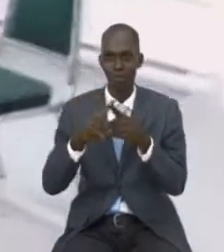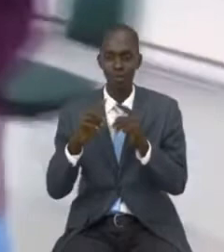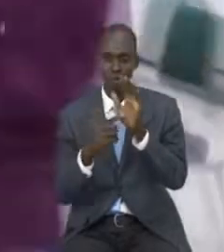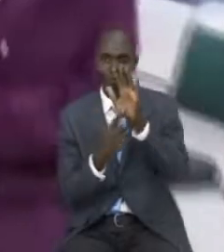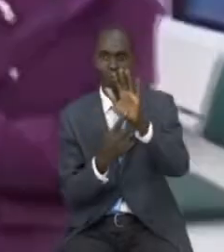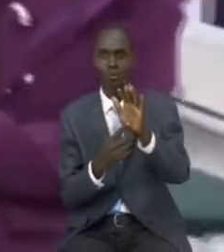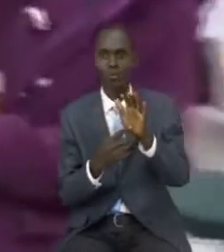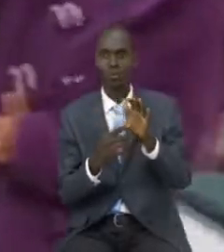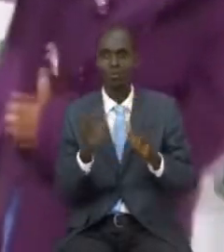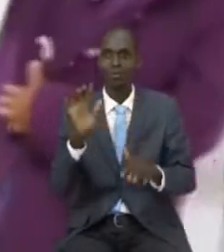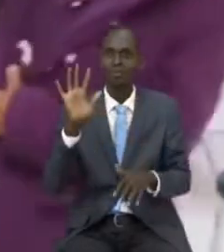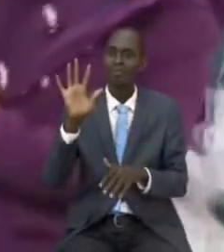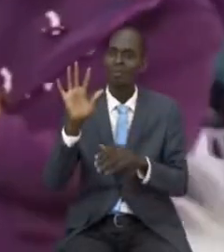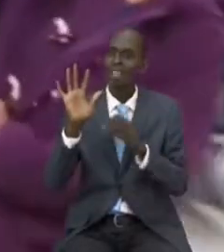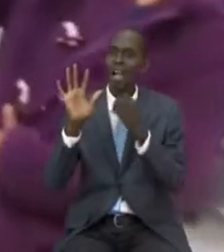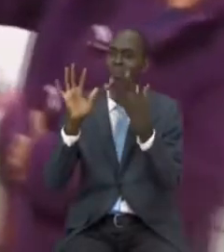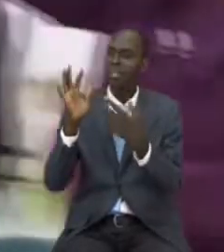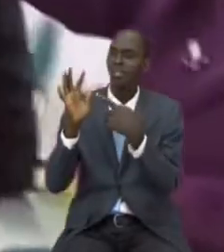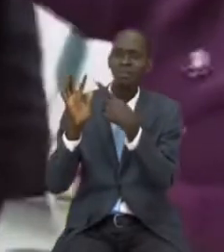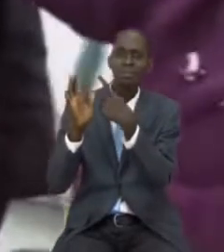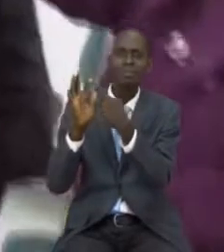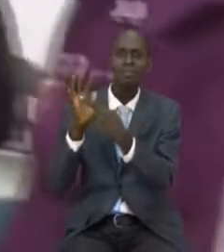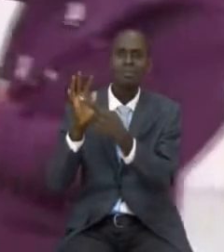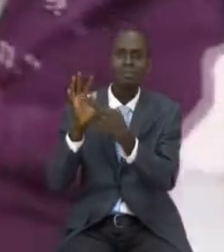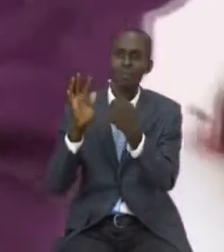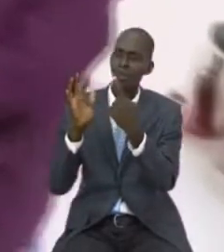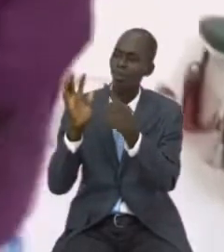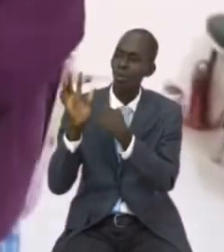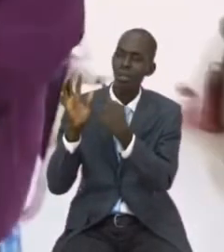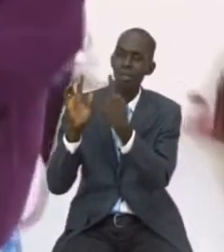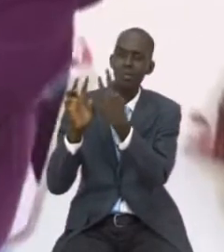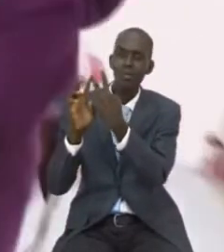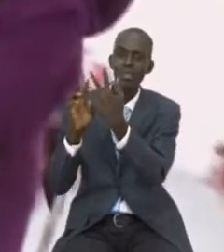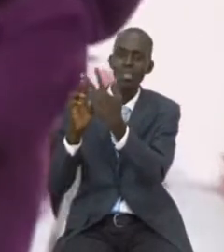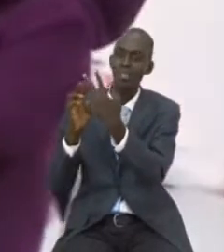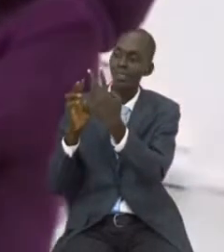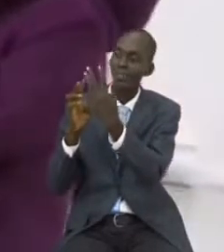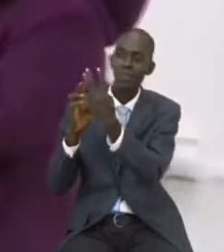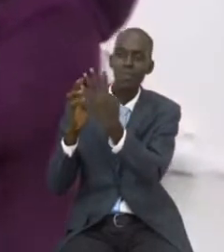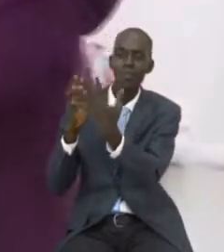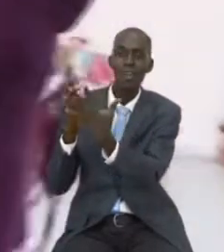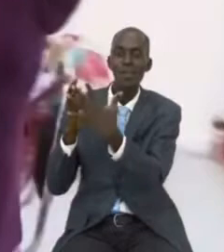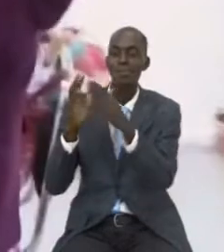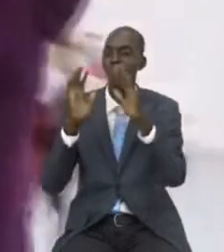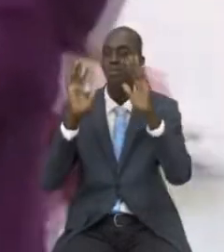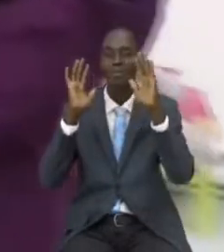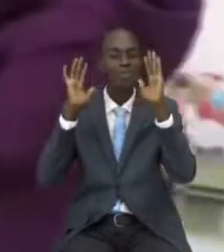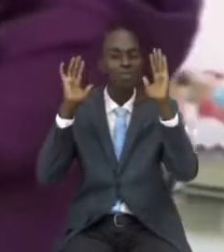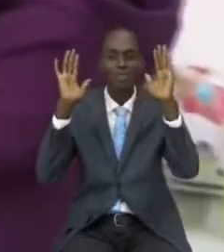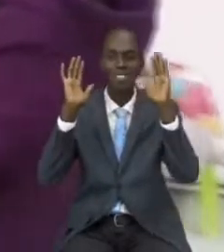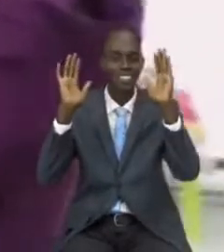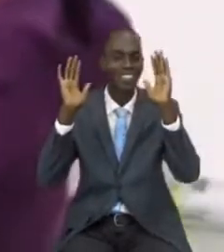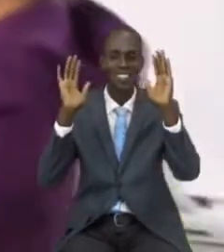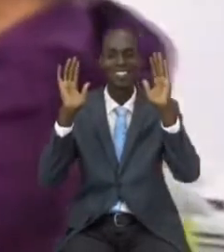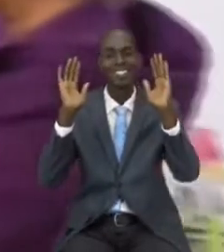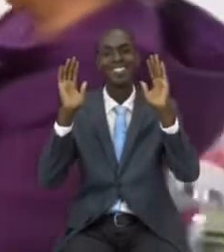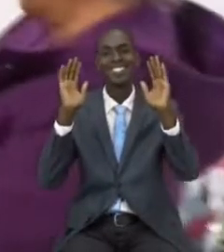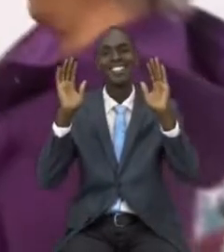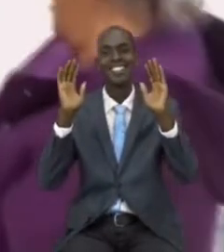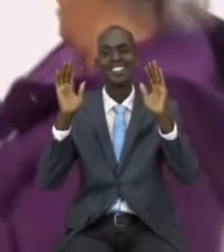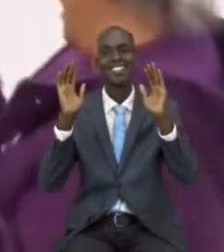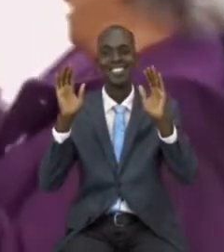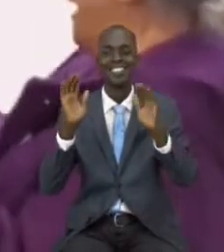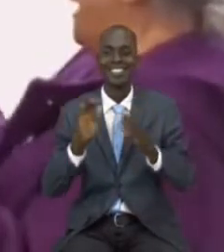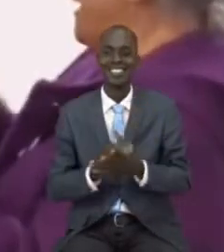him your. How many fingers can you see? I see 1, 2, 3, 4, 5. Oh! Oh!